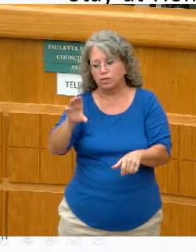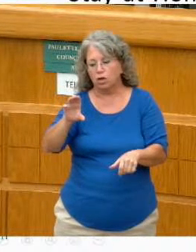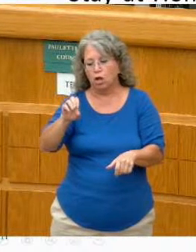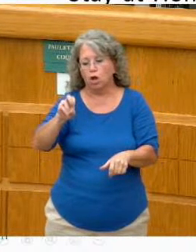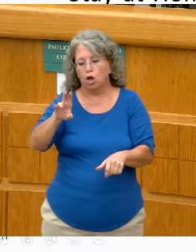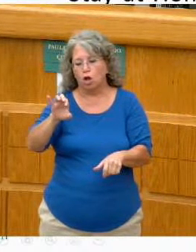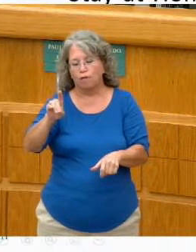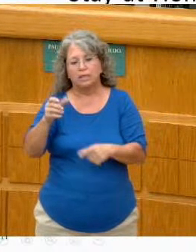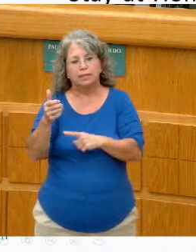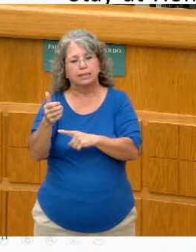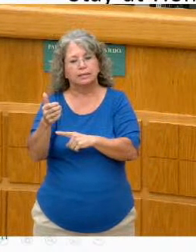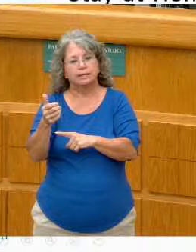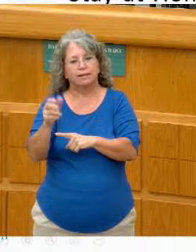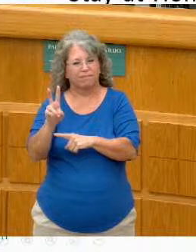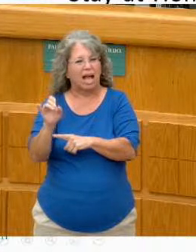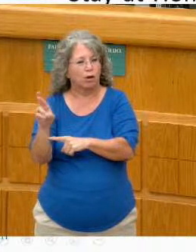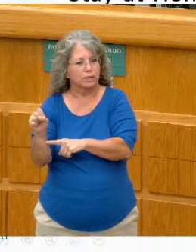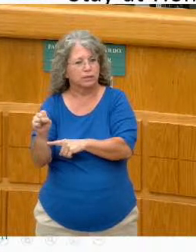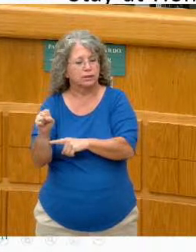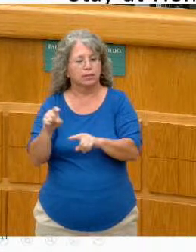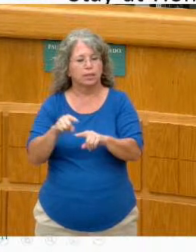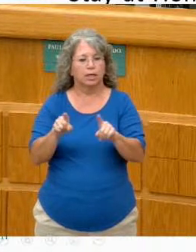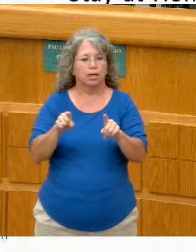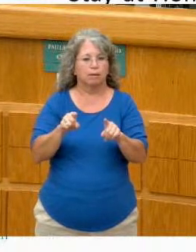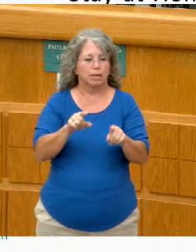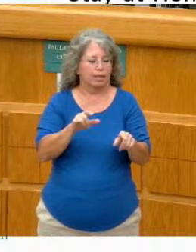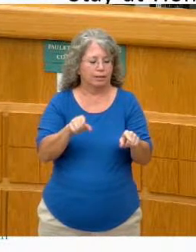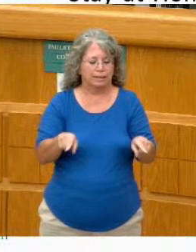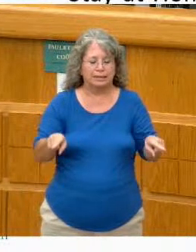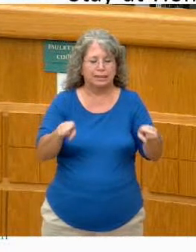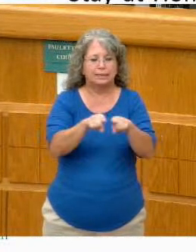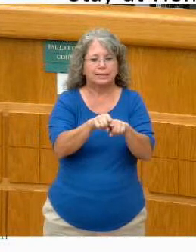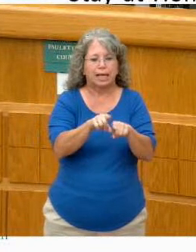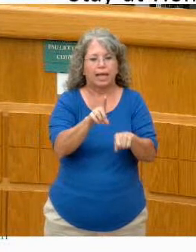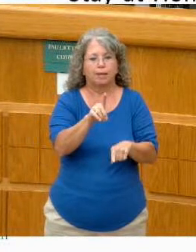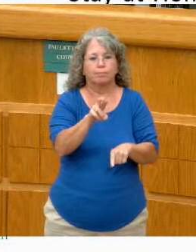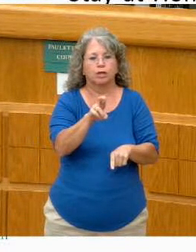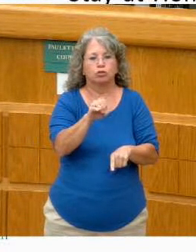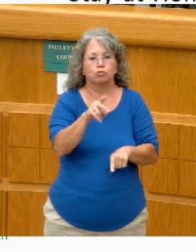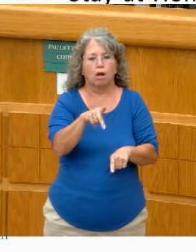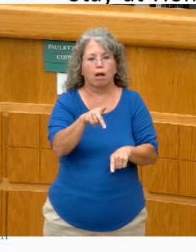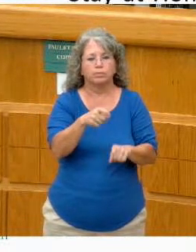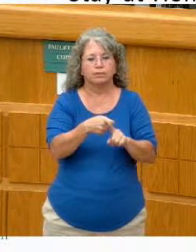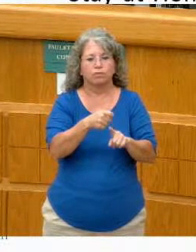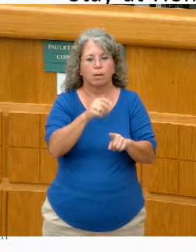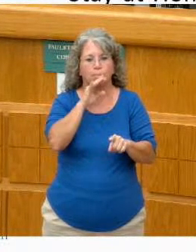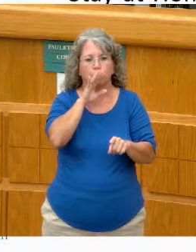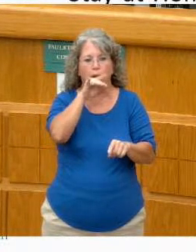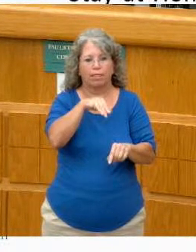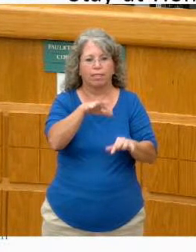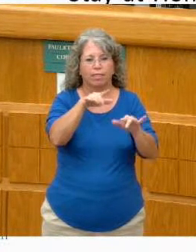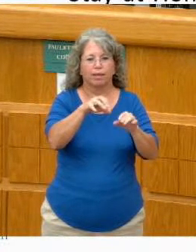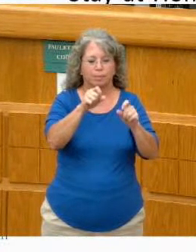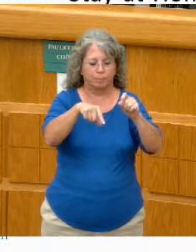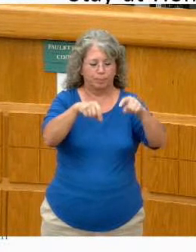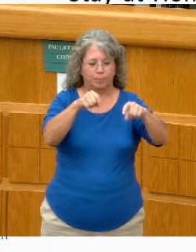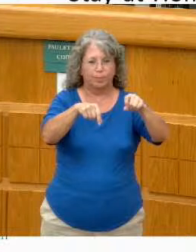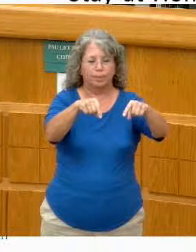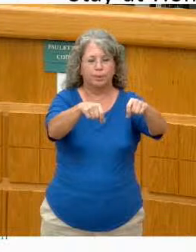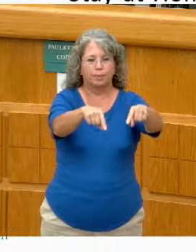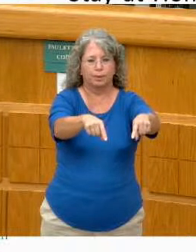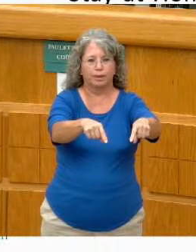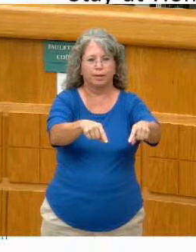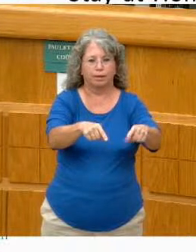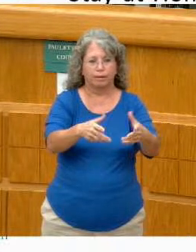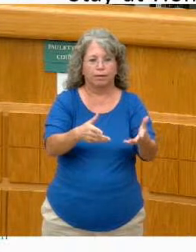bacterial colonies were transmitted in the same droplets that these bacteria could be transmitted in. And remember, there's some evidence out